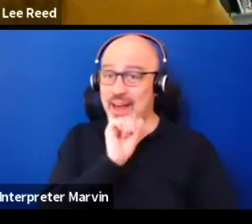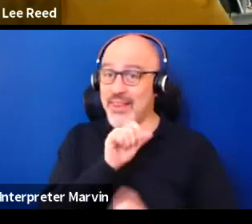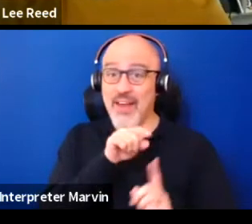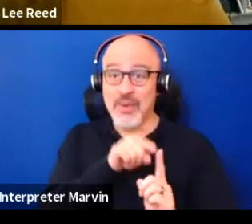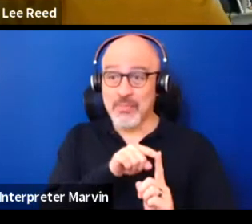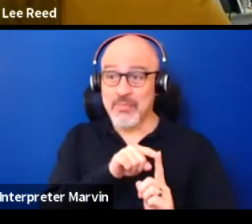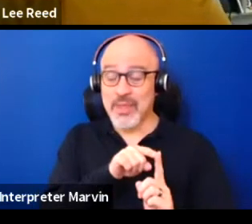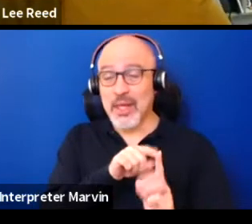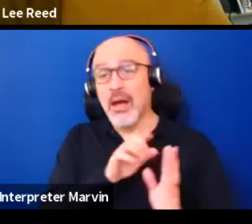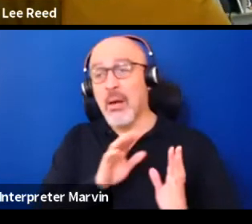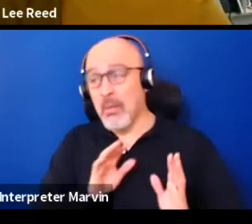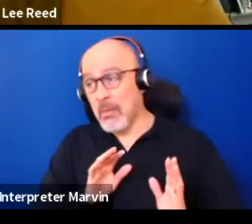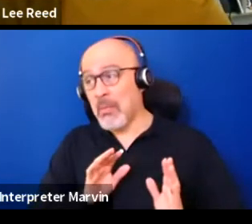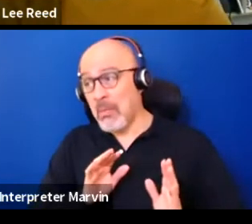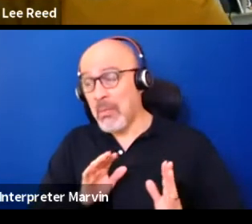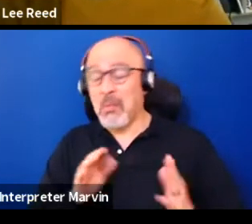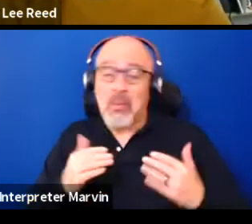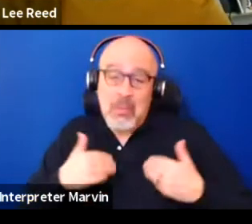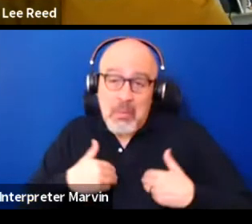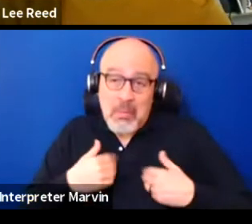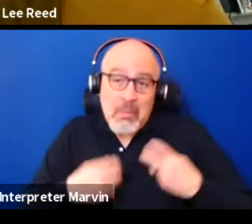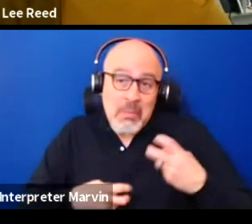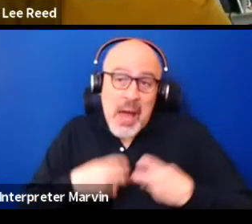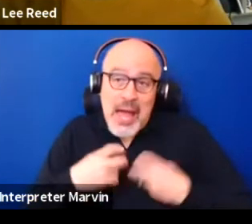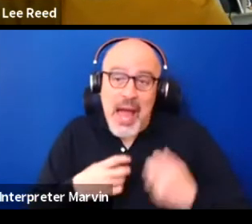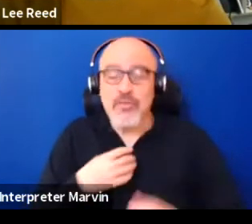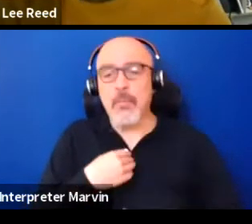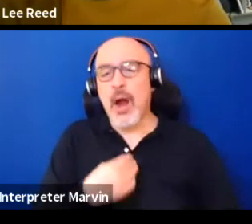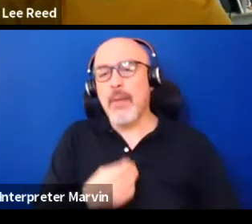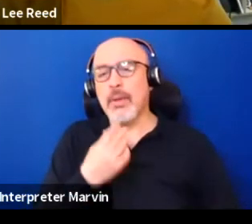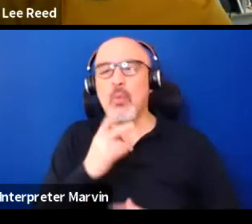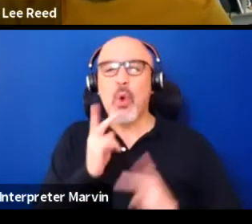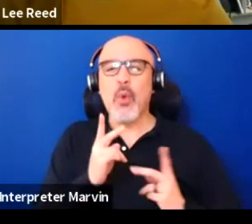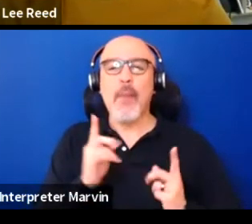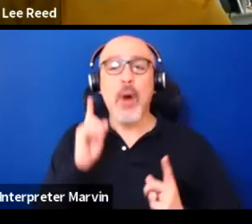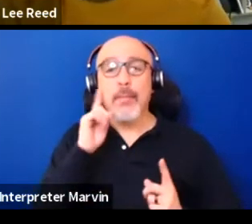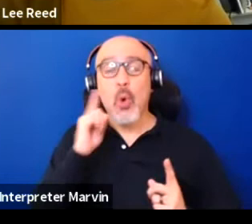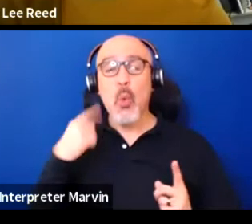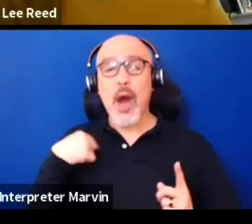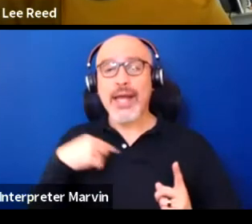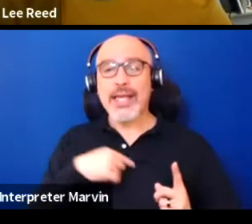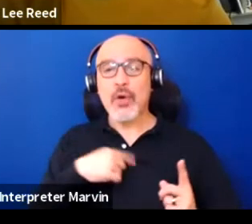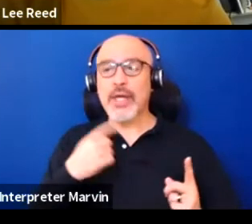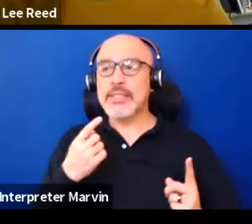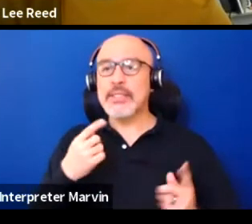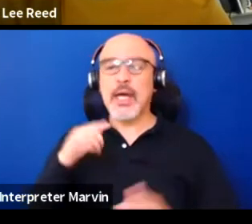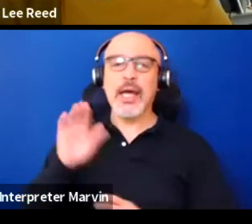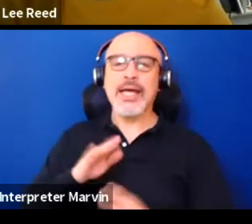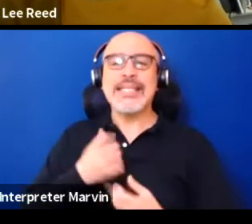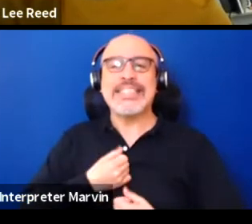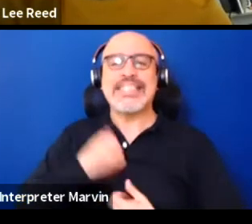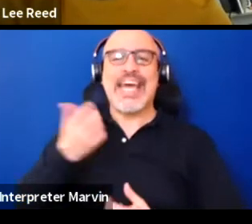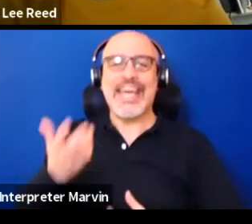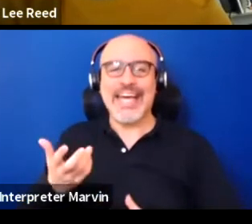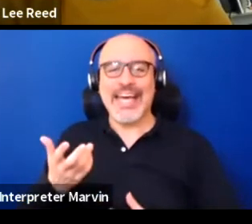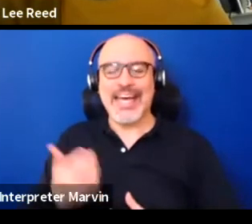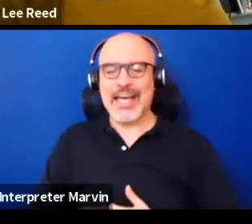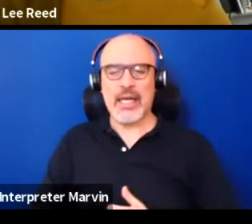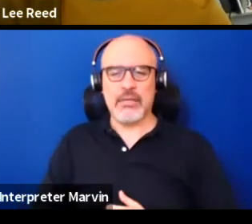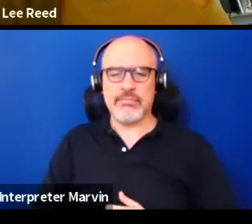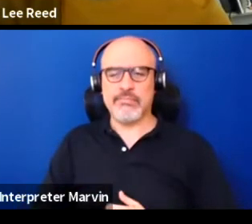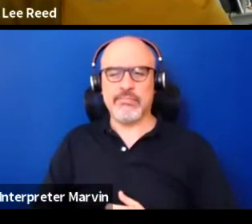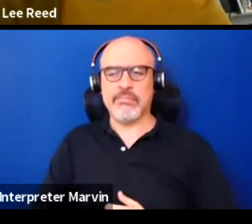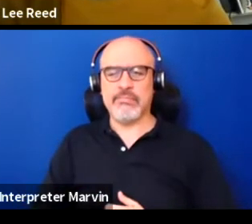I do have a problem when all white people only want to hear us sing, right? The opposite of